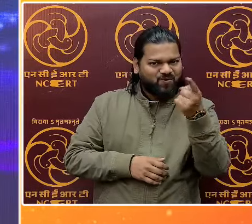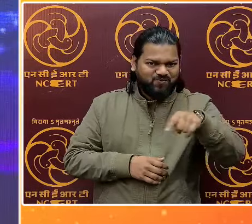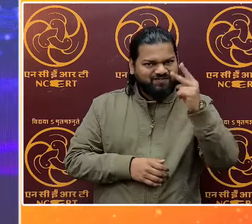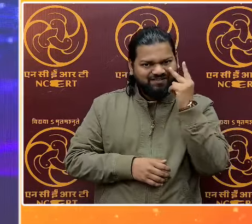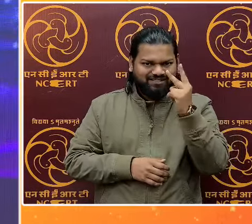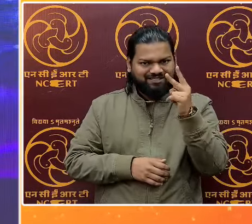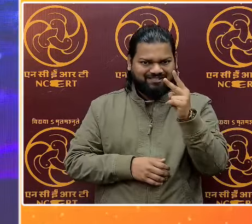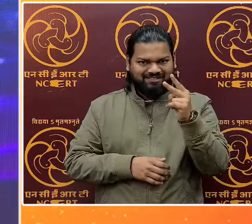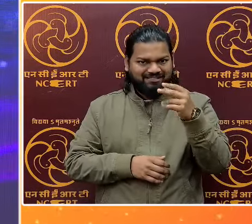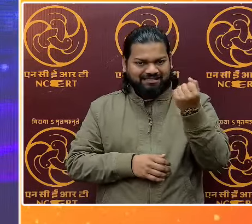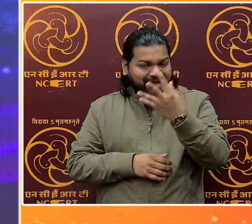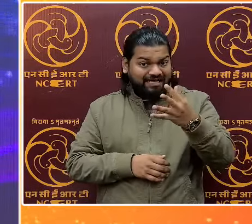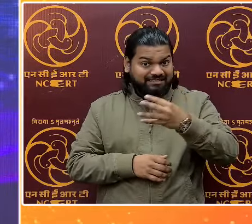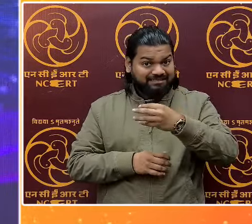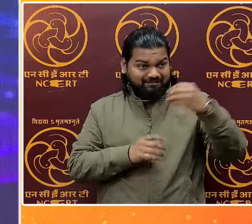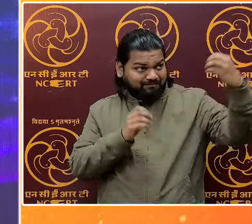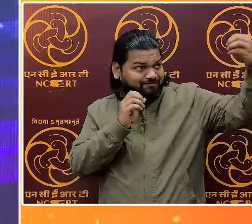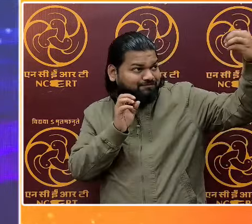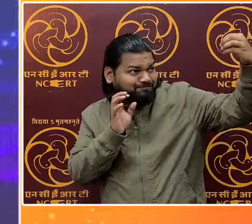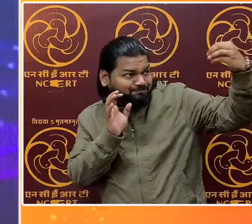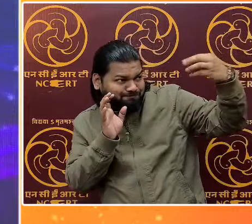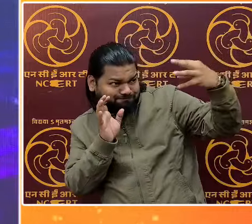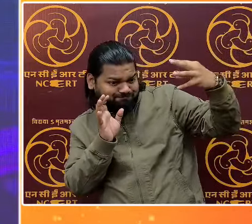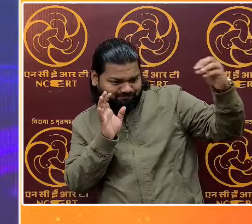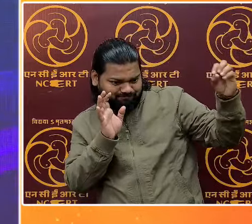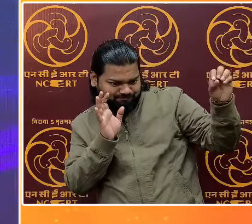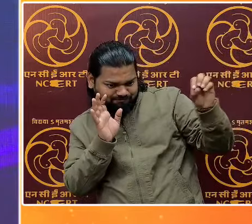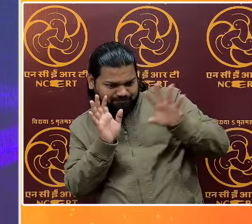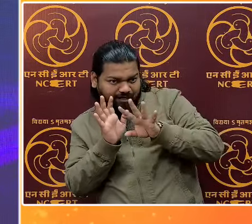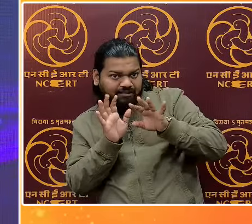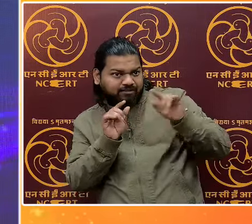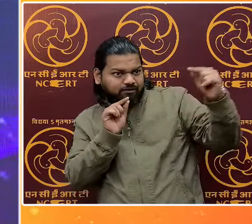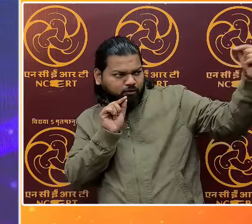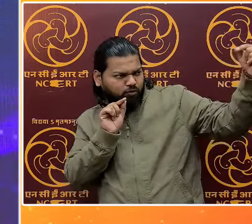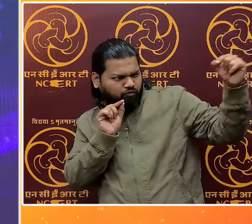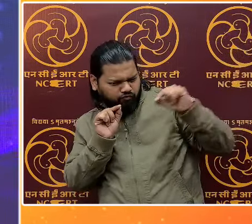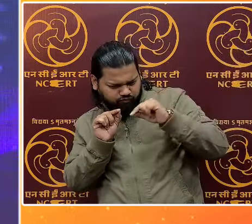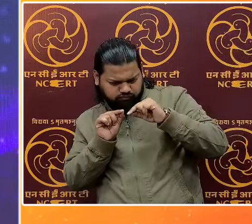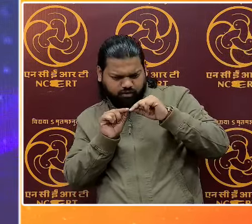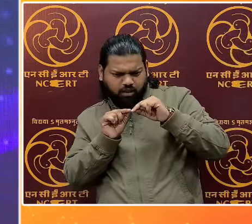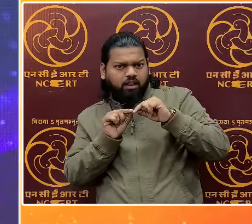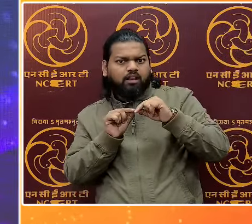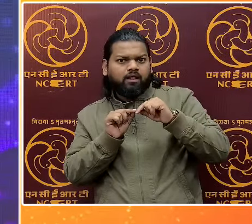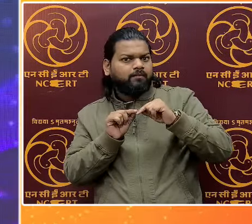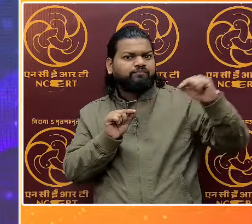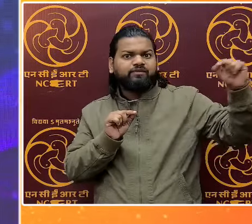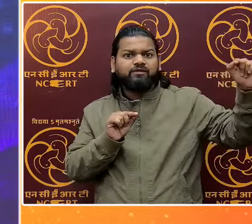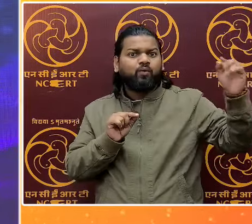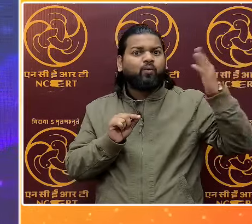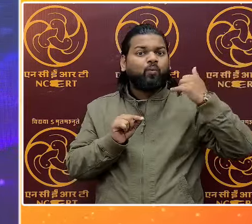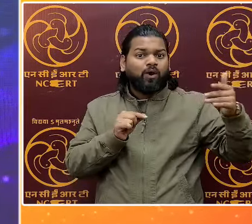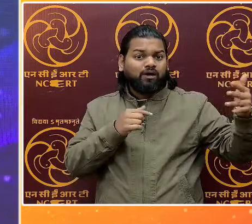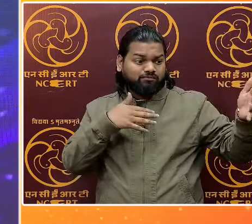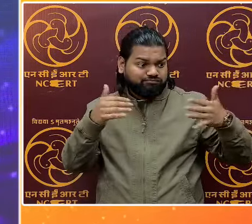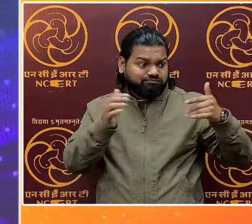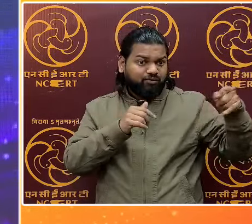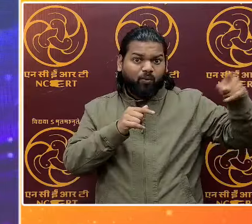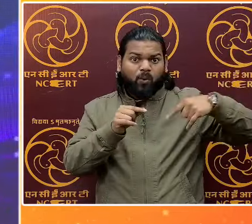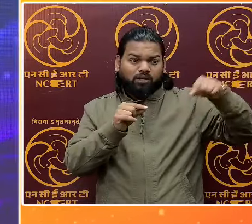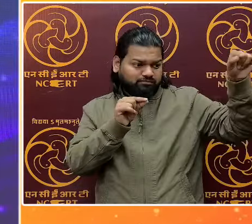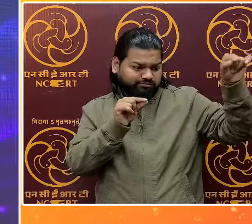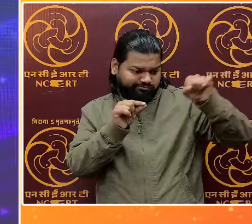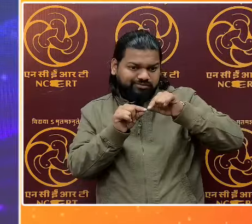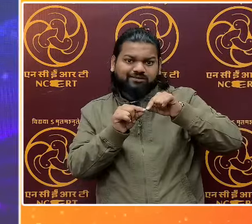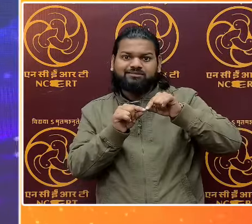that light when it travels in a straight line, the path is straight, we call this property as rectilinear propagation of